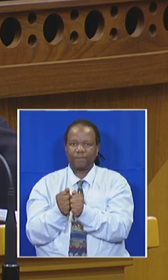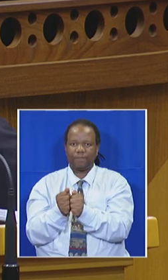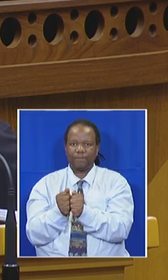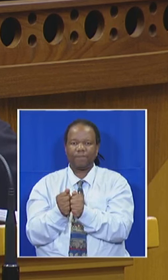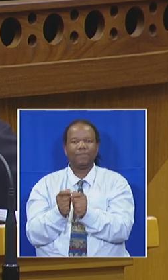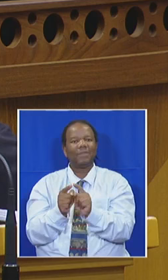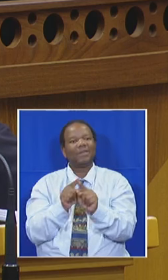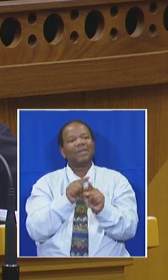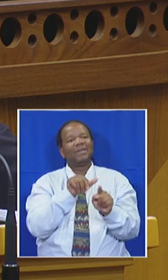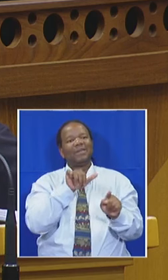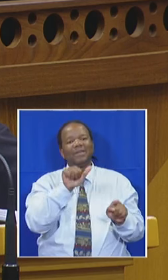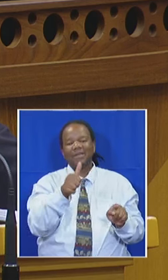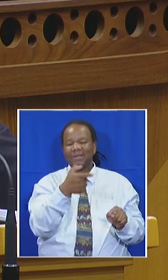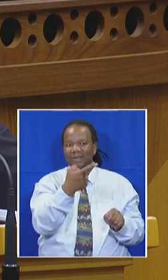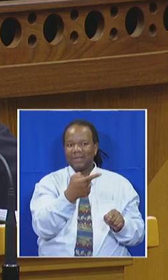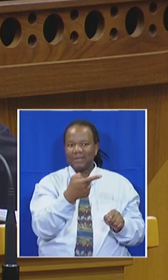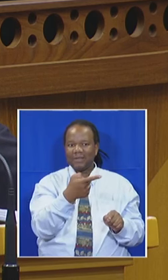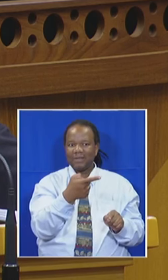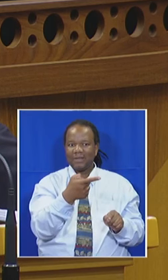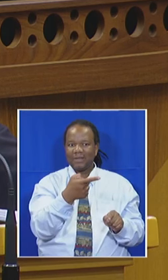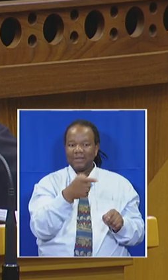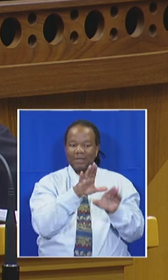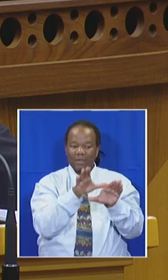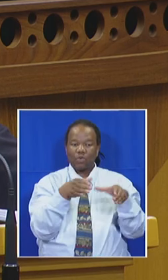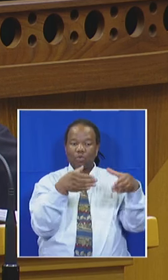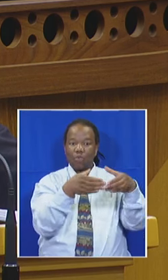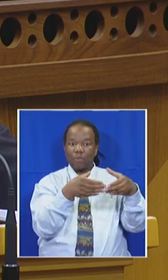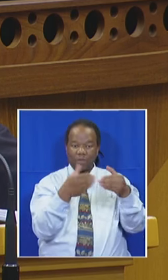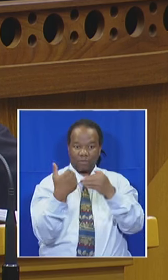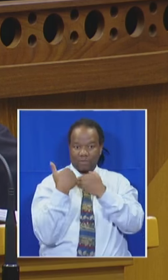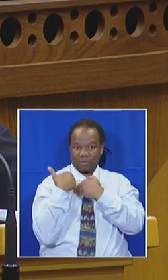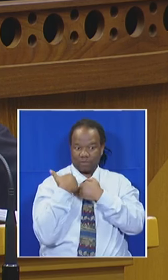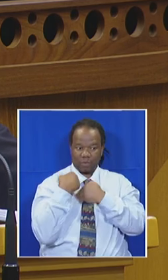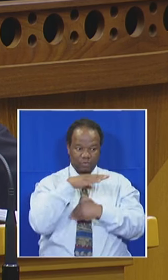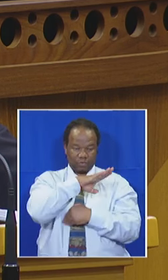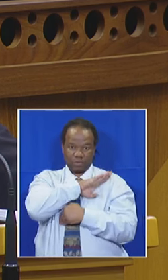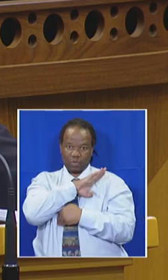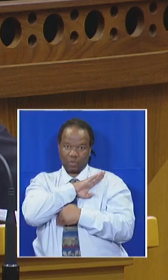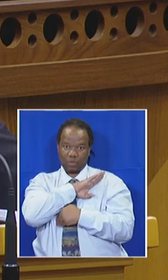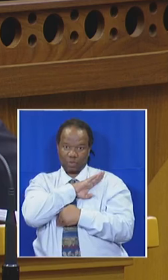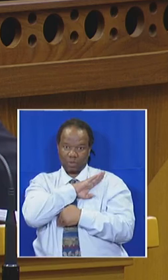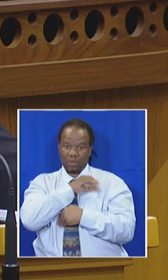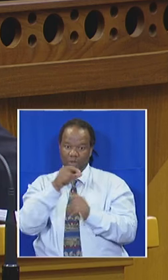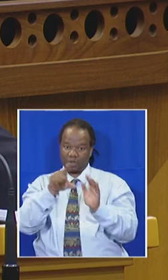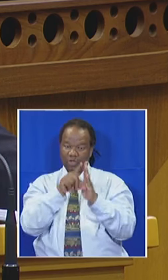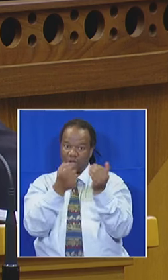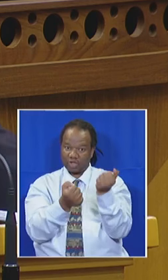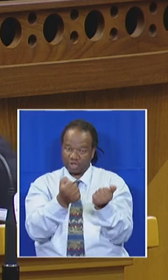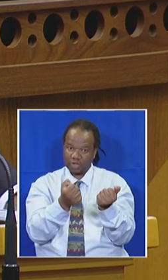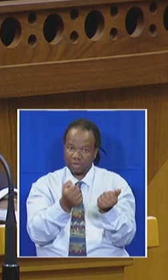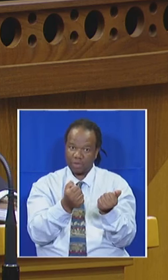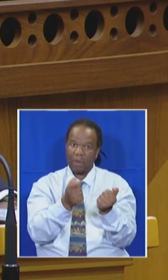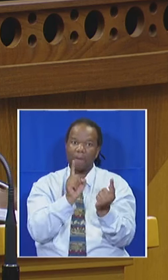Crime Prevention and Security Cluster soon to discuss this matter further.